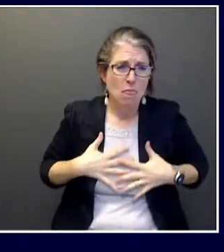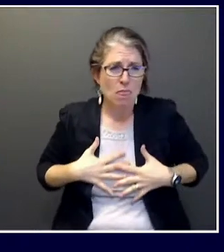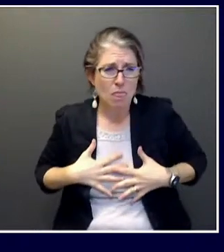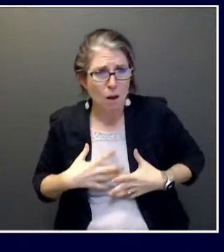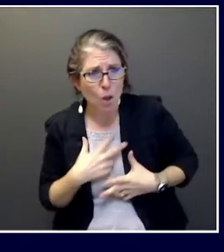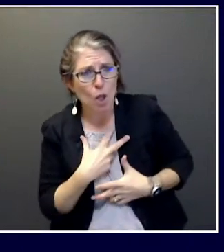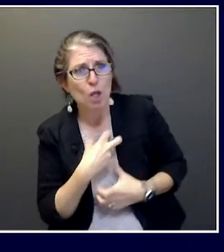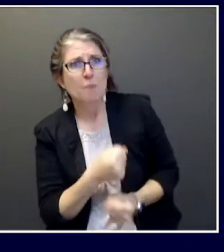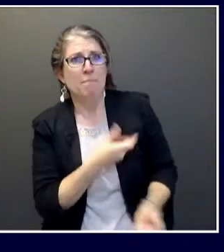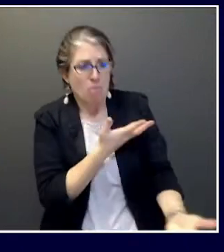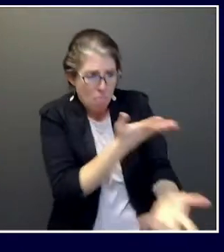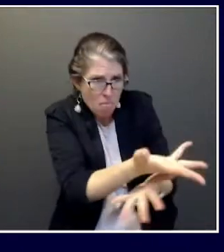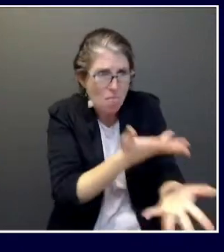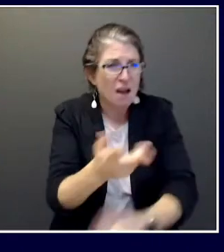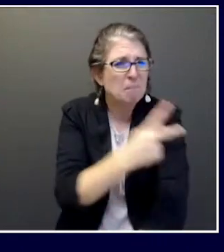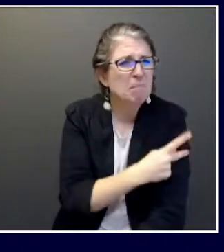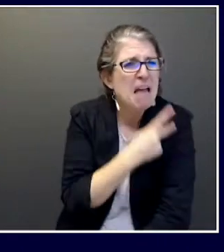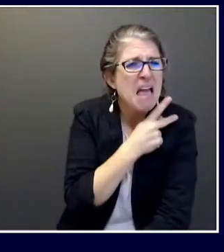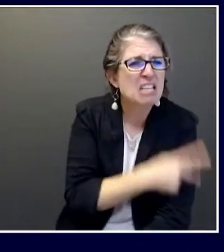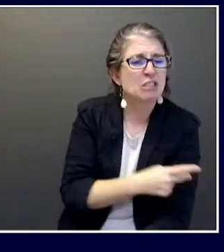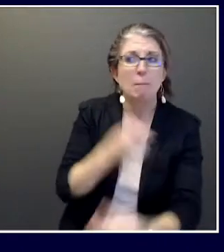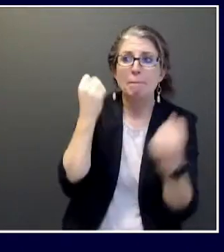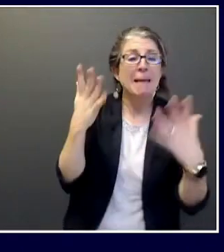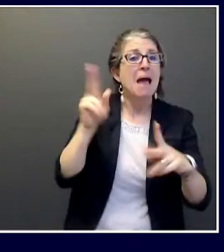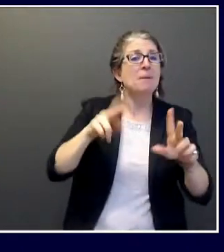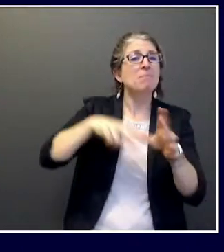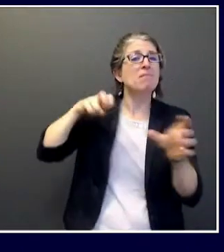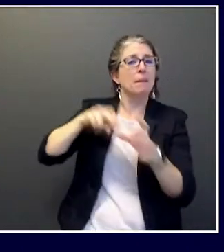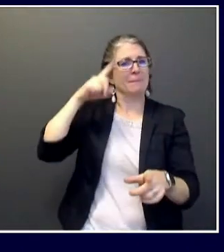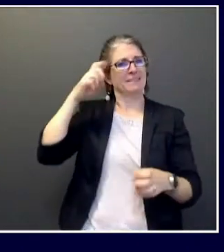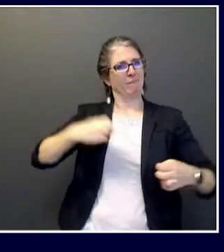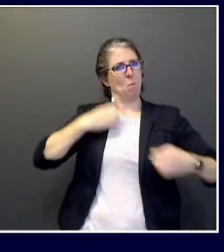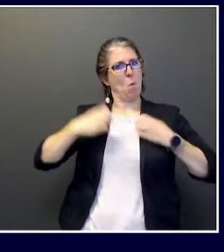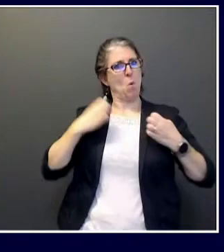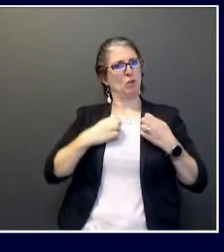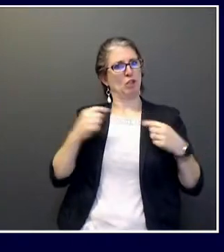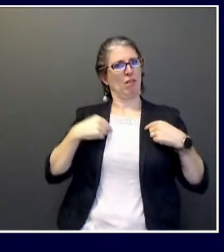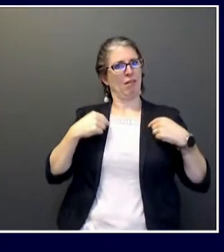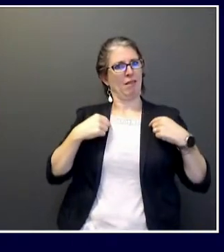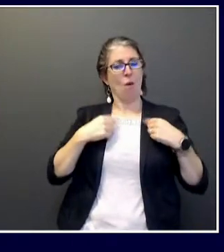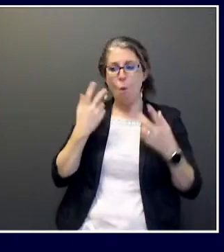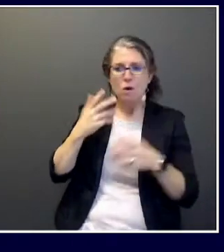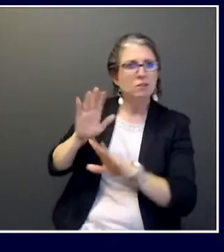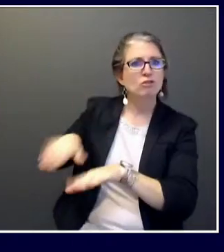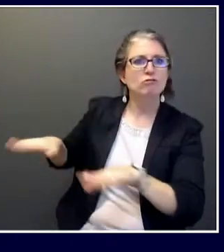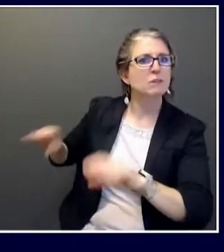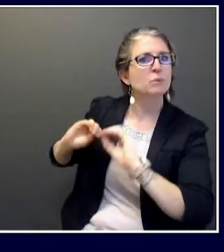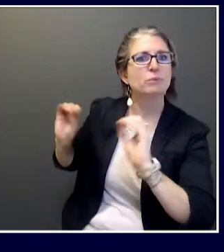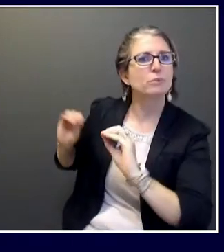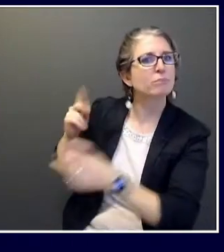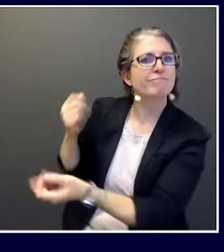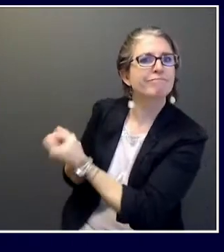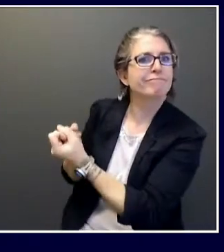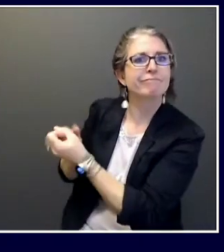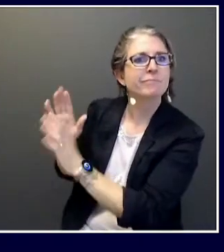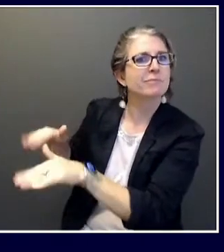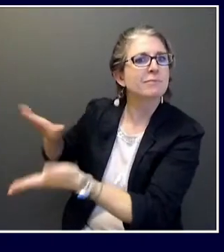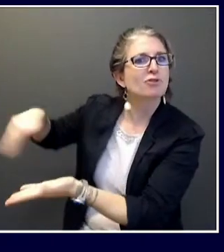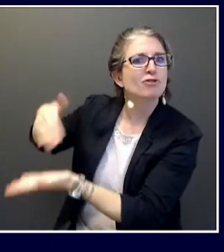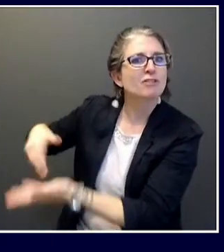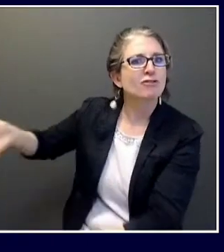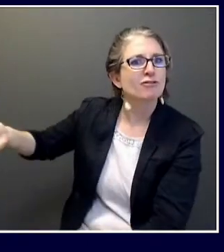Me program, we also maintain a Maine Frontline Warm Line for healthcare workers,